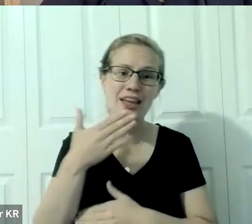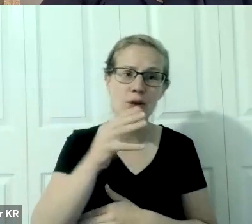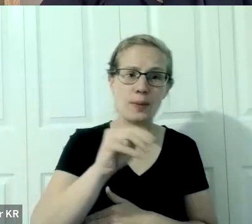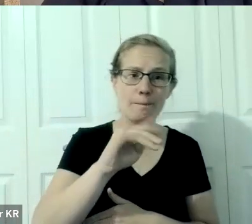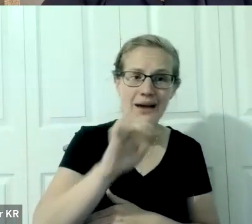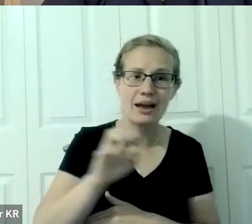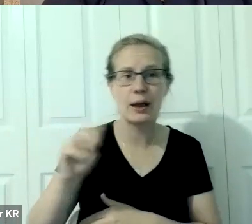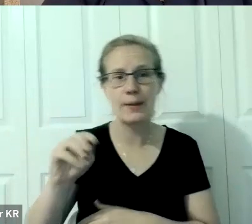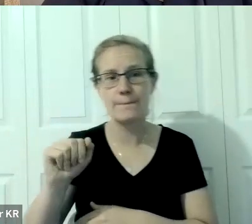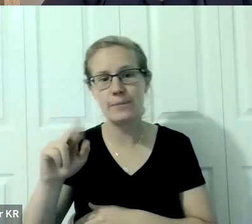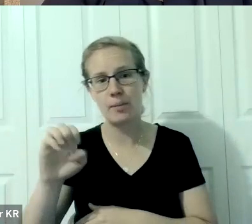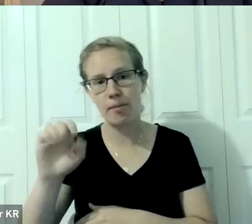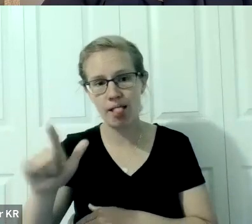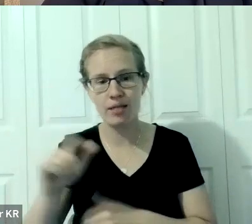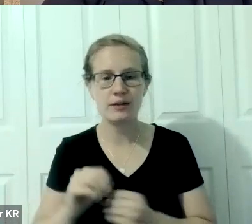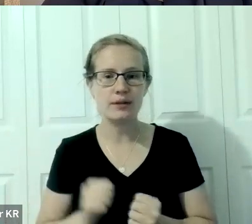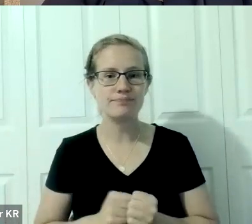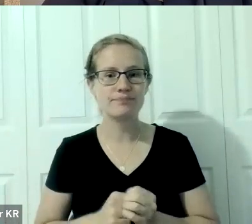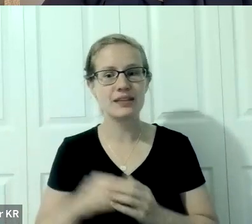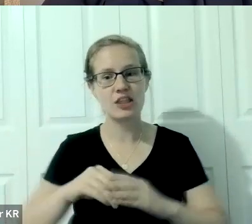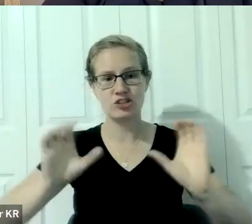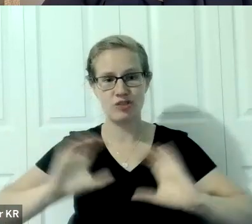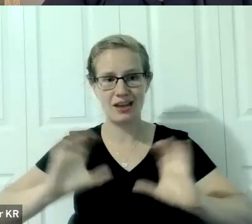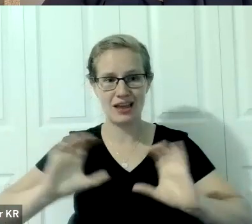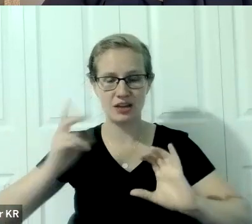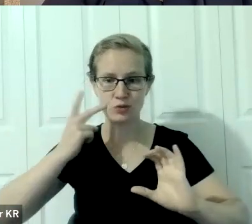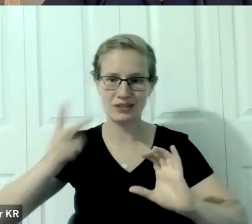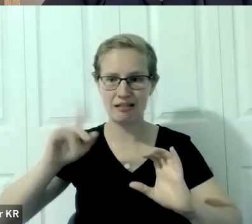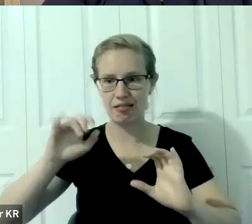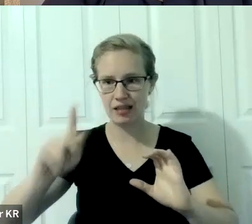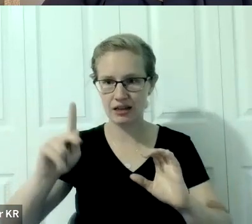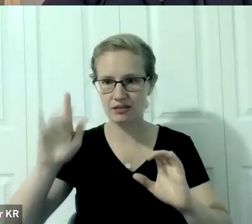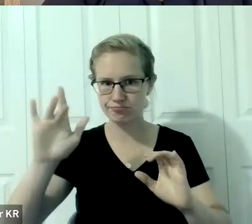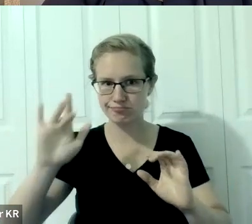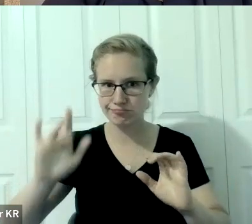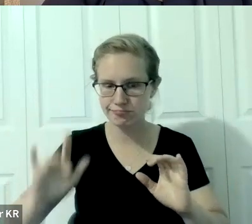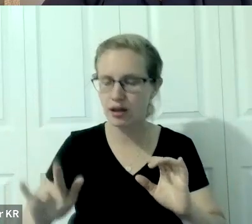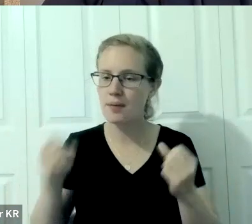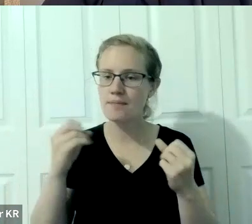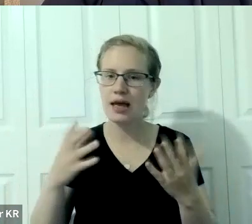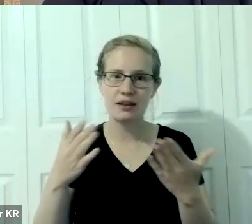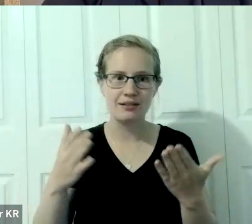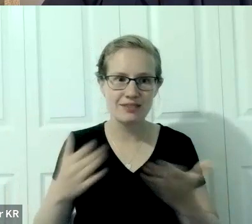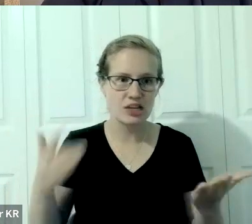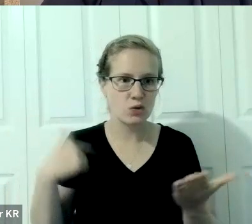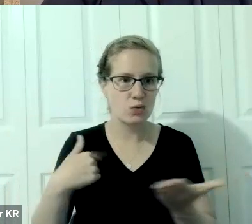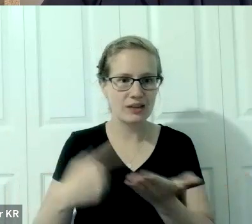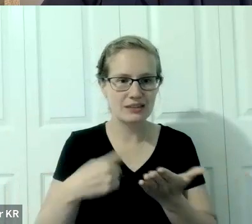and Maribel. In the chat, you can see links to many of the things we talked